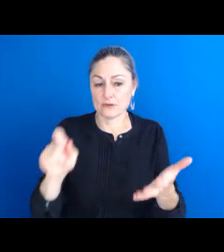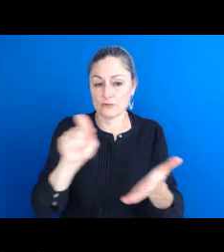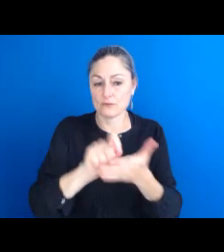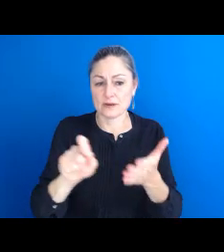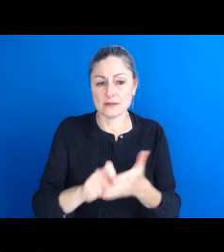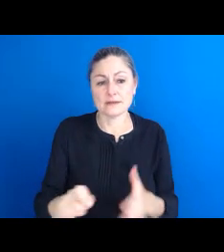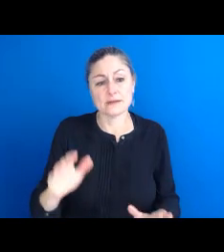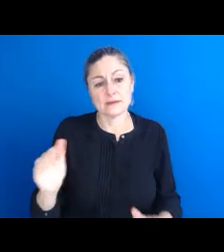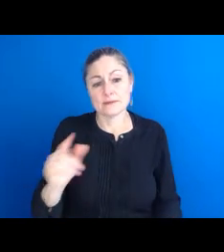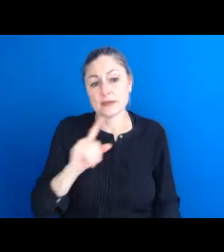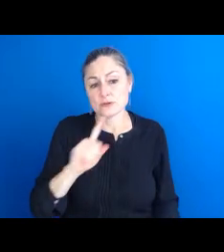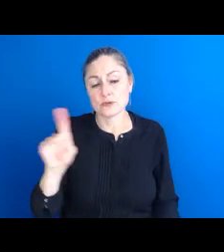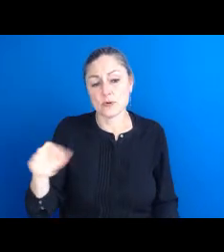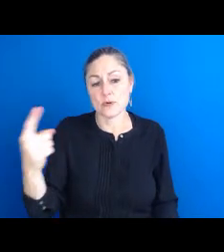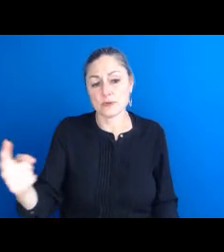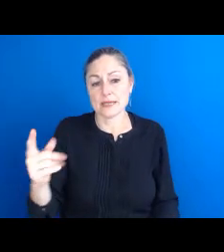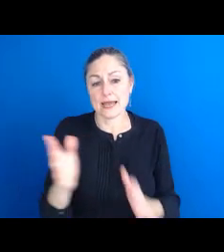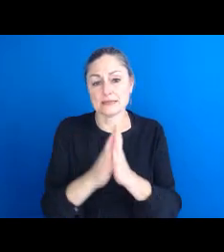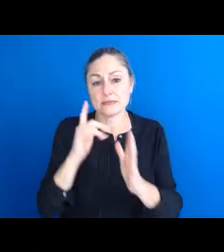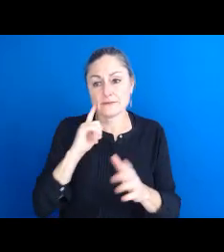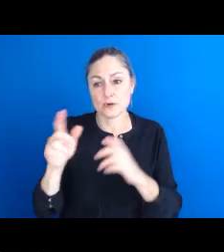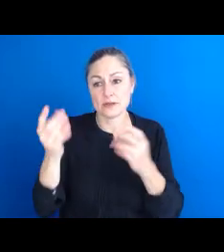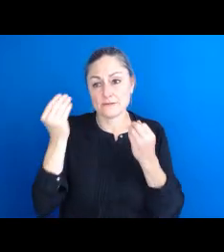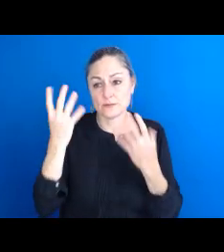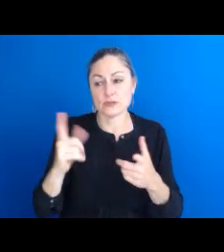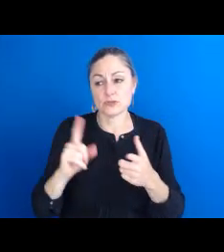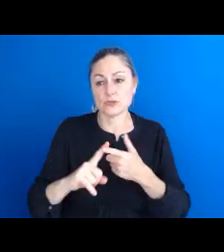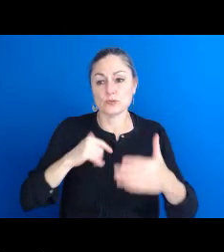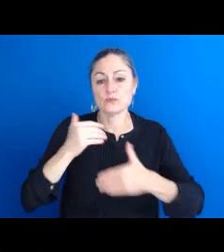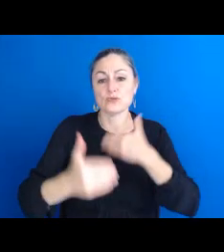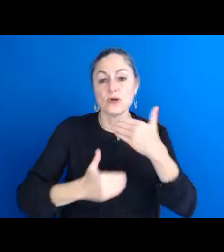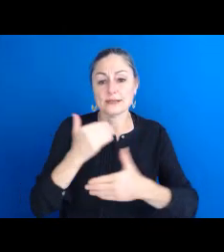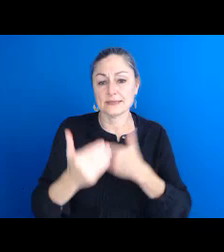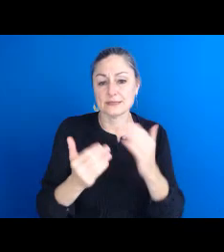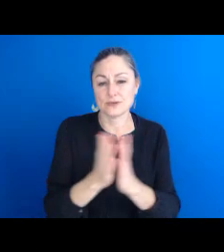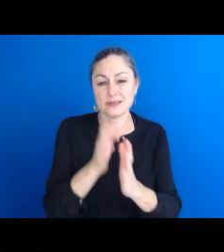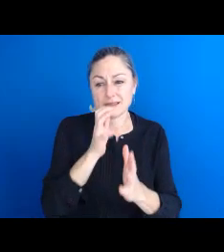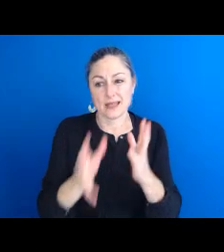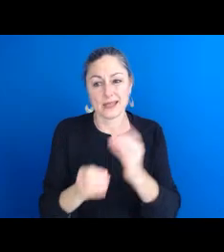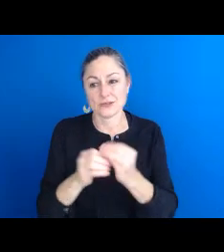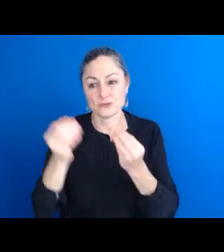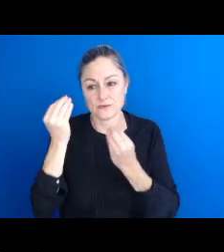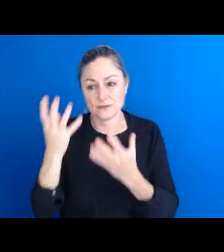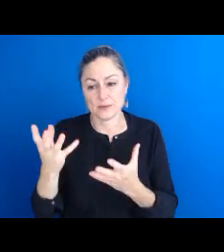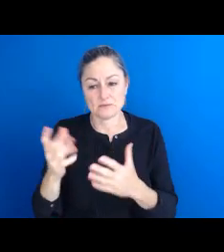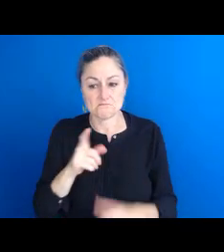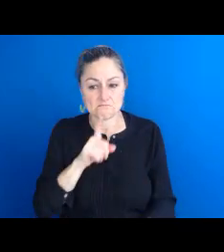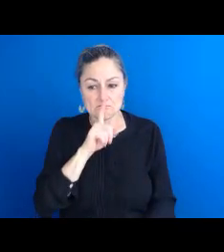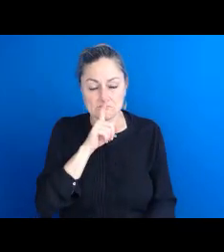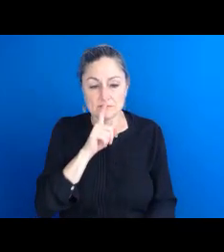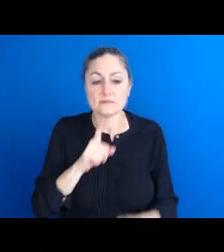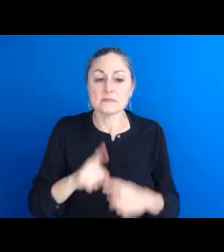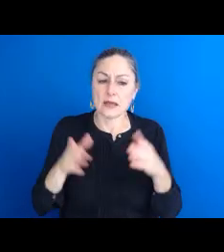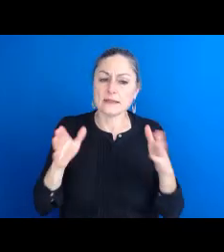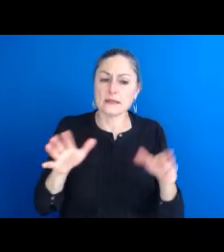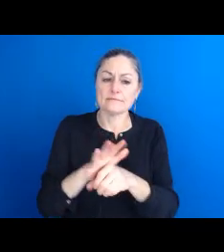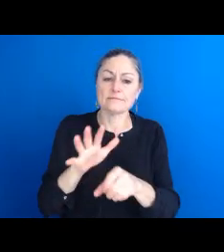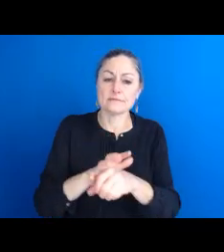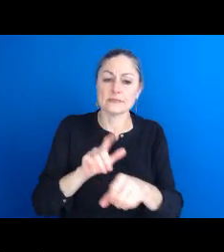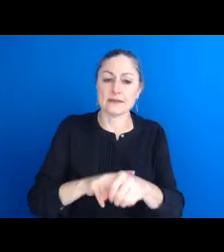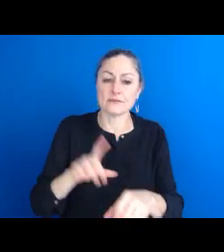only asking for the information that they need to process the request, allowing sufficient time for documentation to be